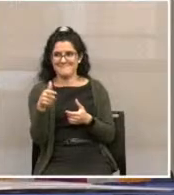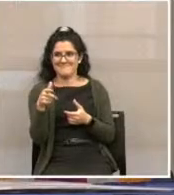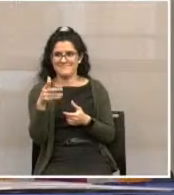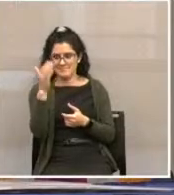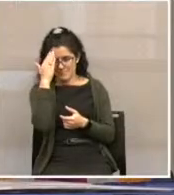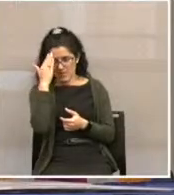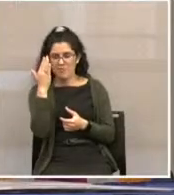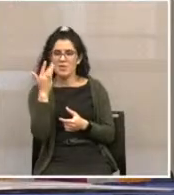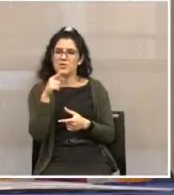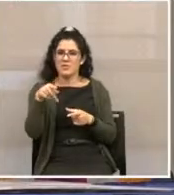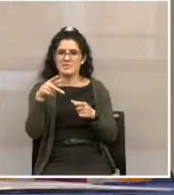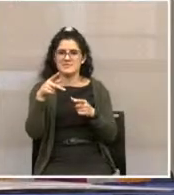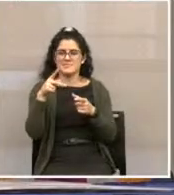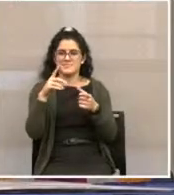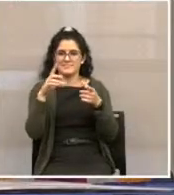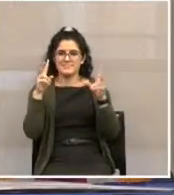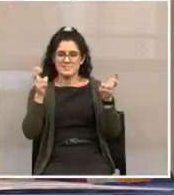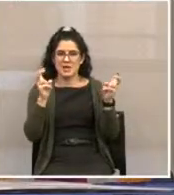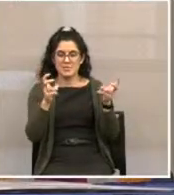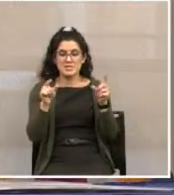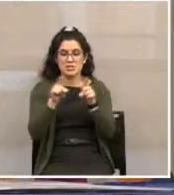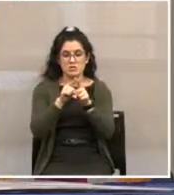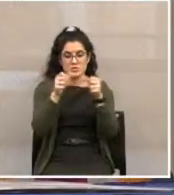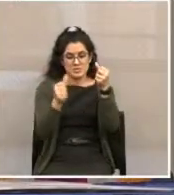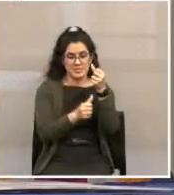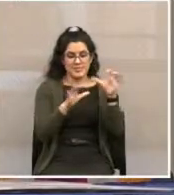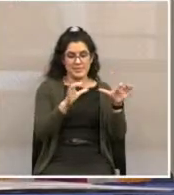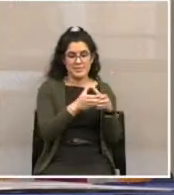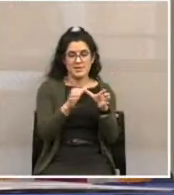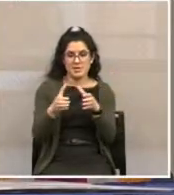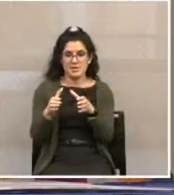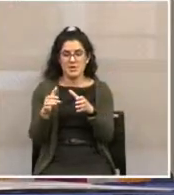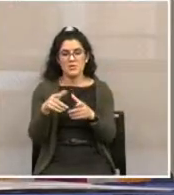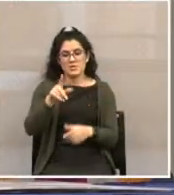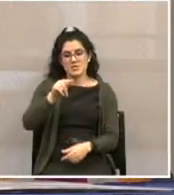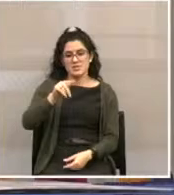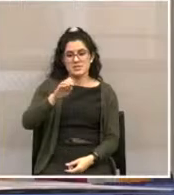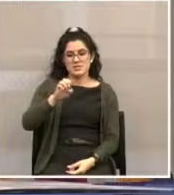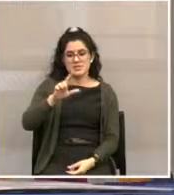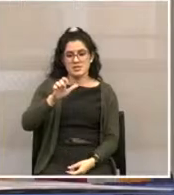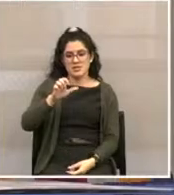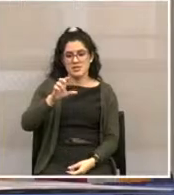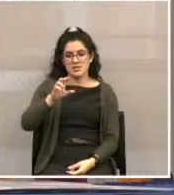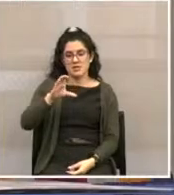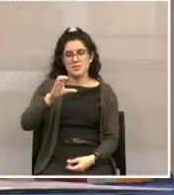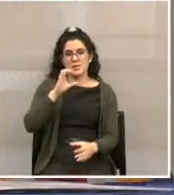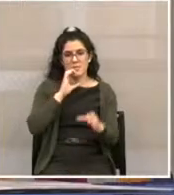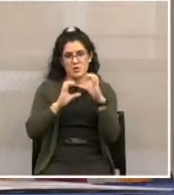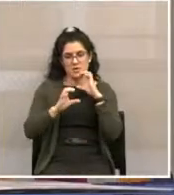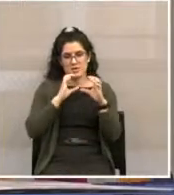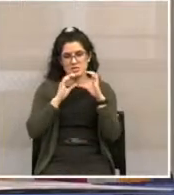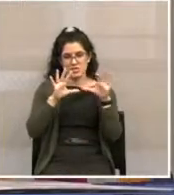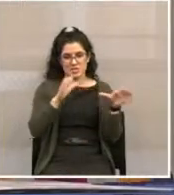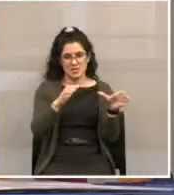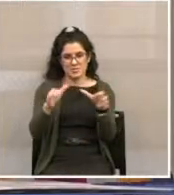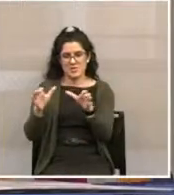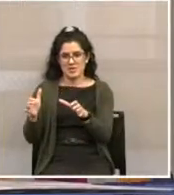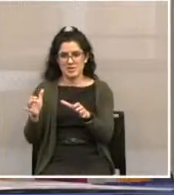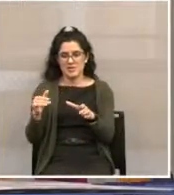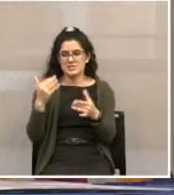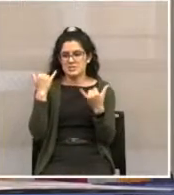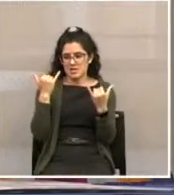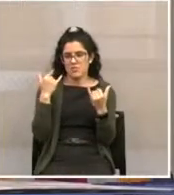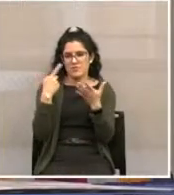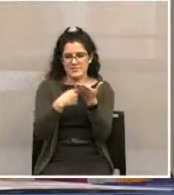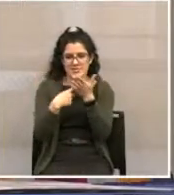these members, I believe, are also subcommittee members of the Telecommunications Committee, which is an interesting nexus given the conversations that